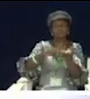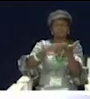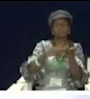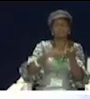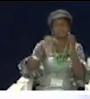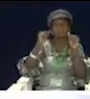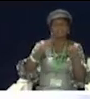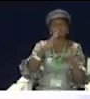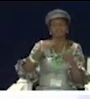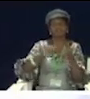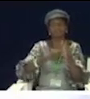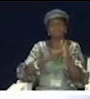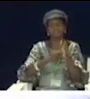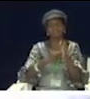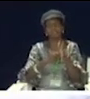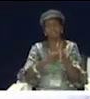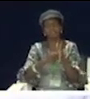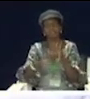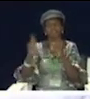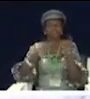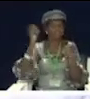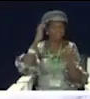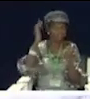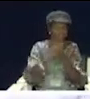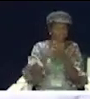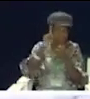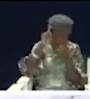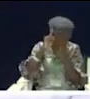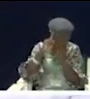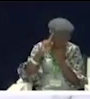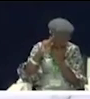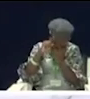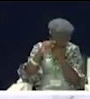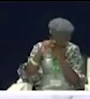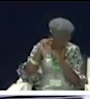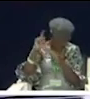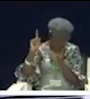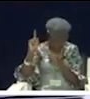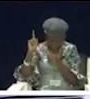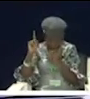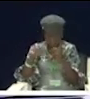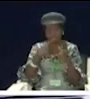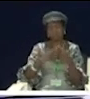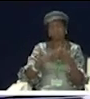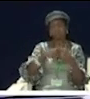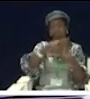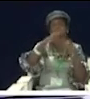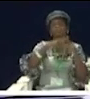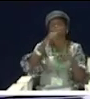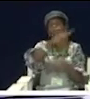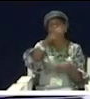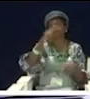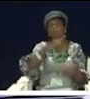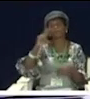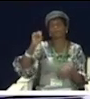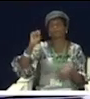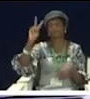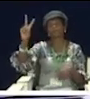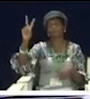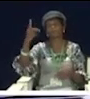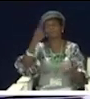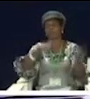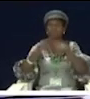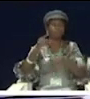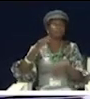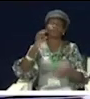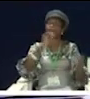key. Did you hear that one? And then when zone two came, my